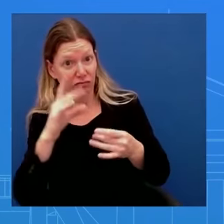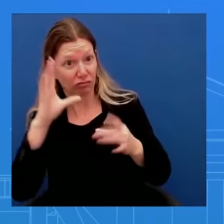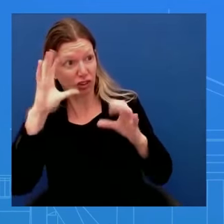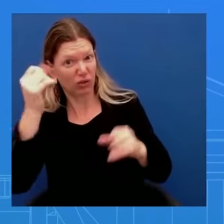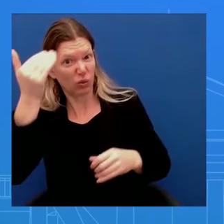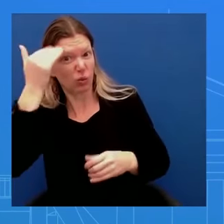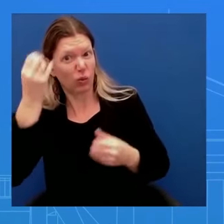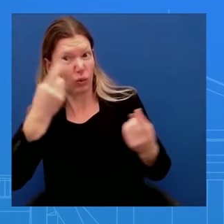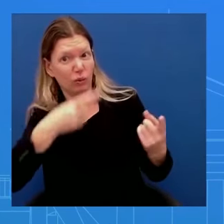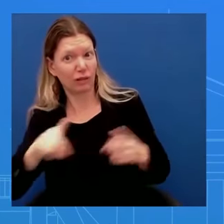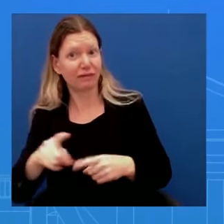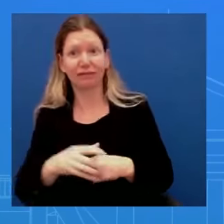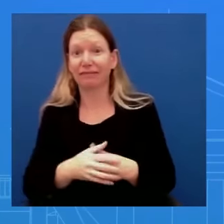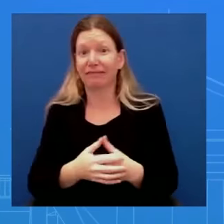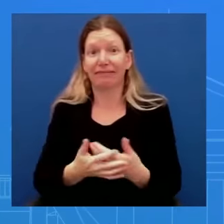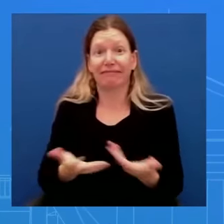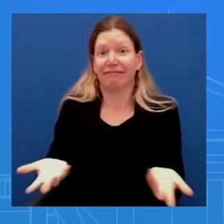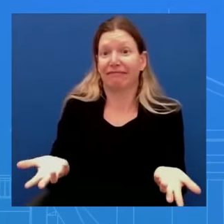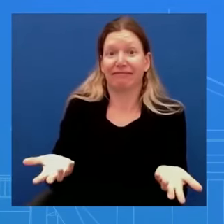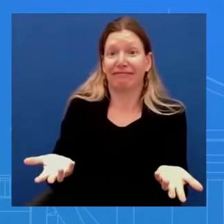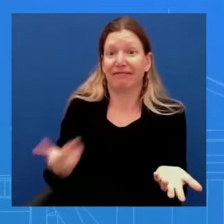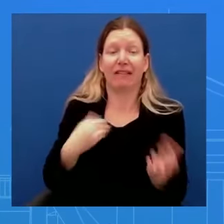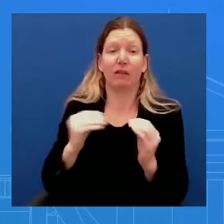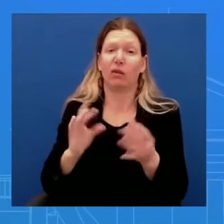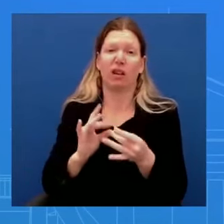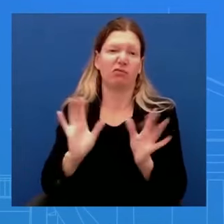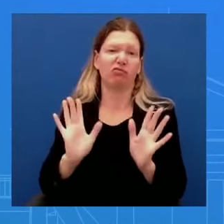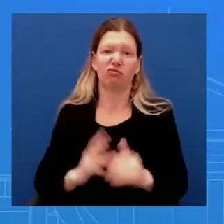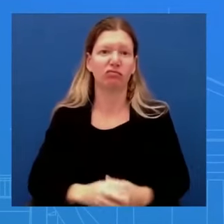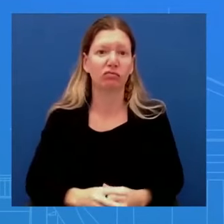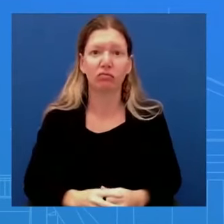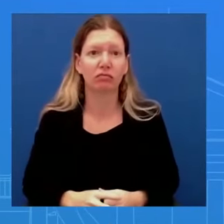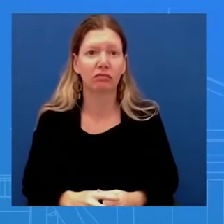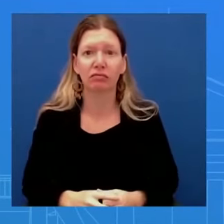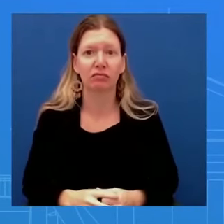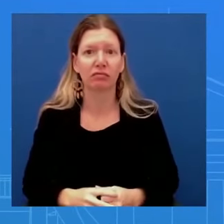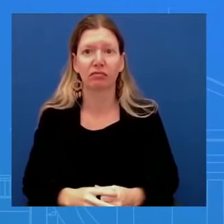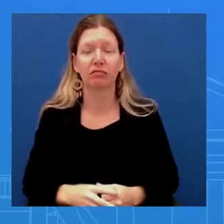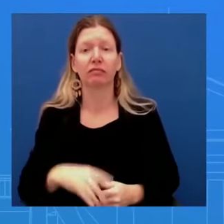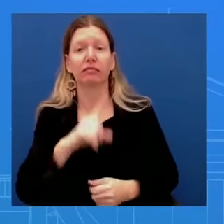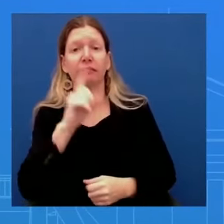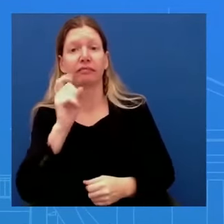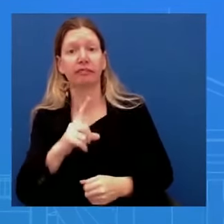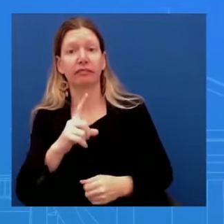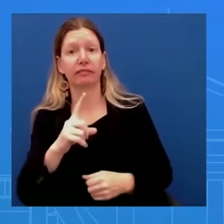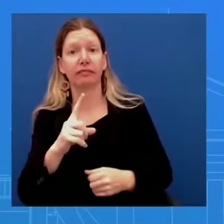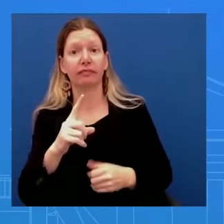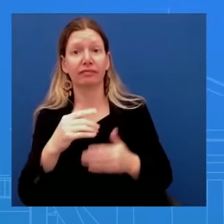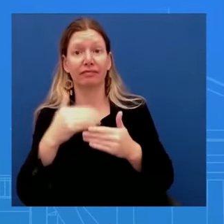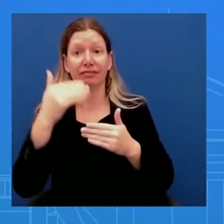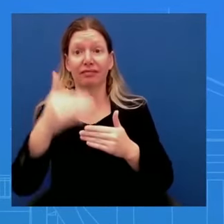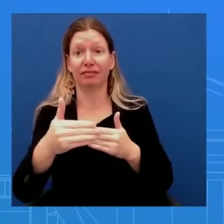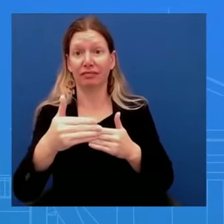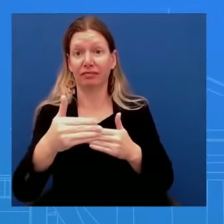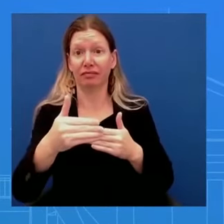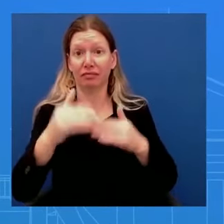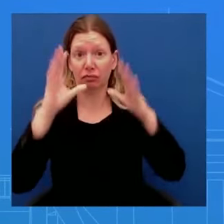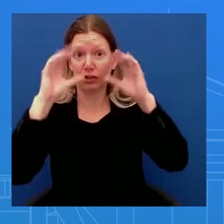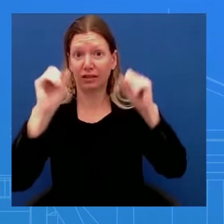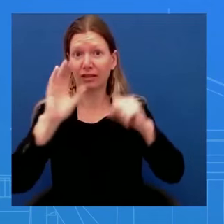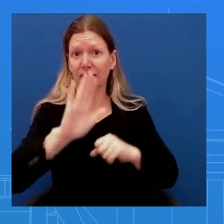Thanks. When is the president's next physical scheduled? Last year it was in February. I don't have anything to share on the president's next physical. Obviously,